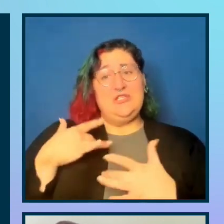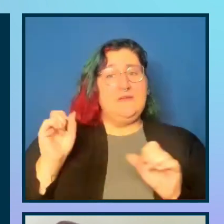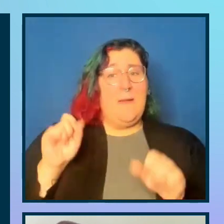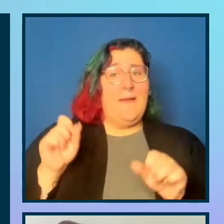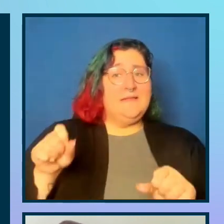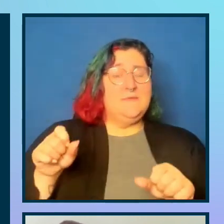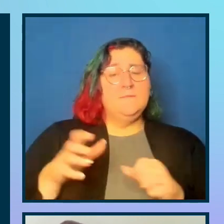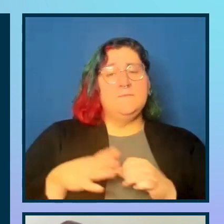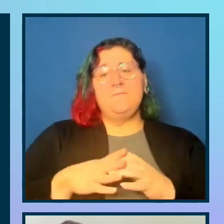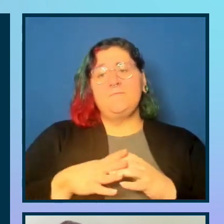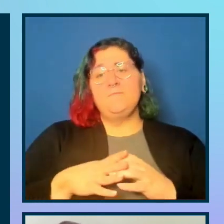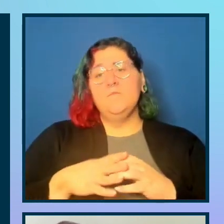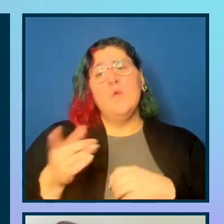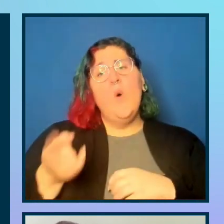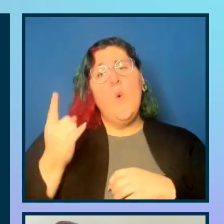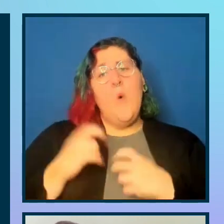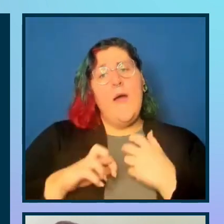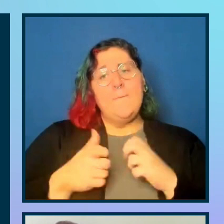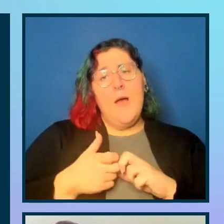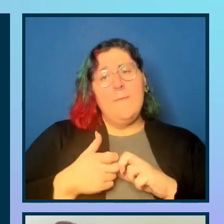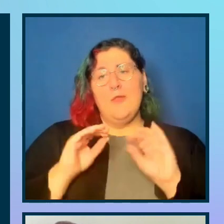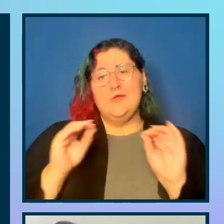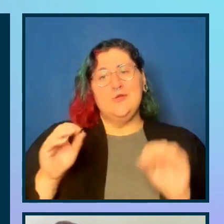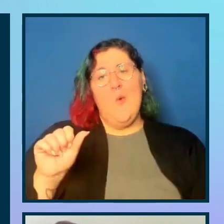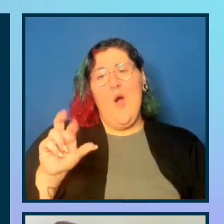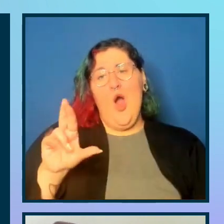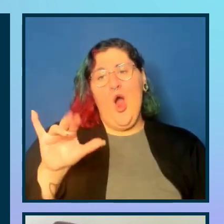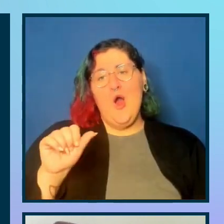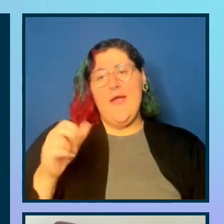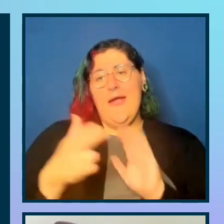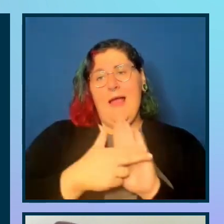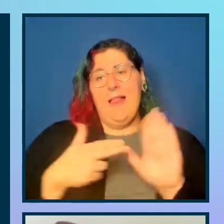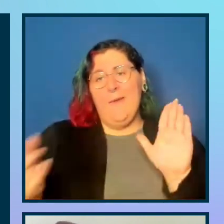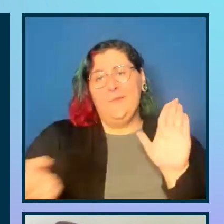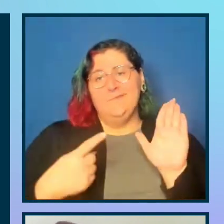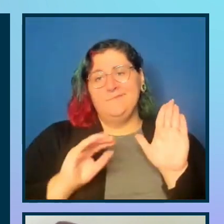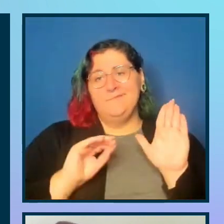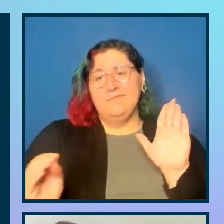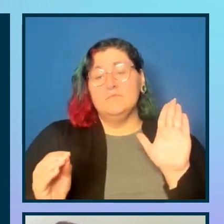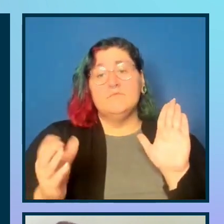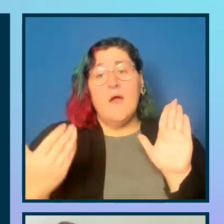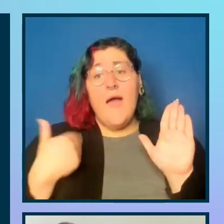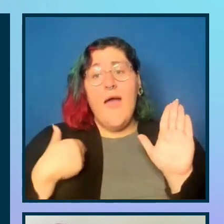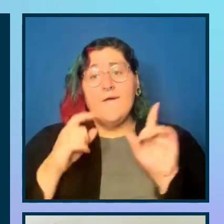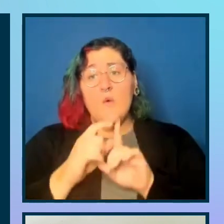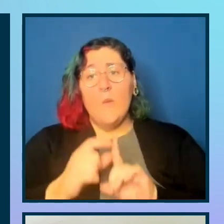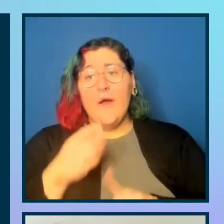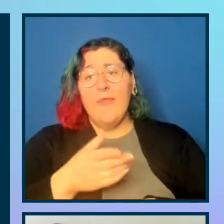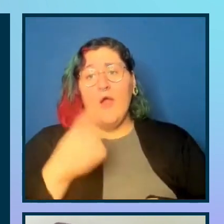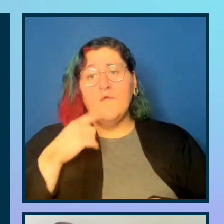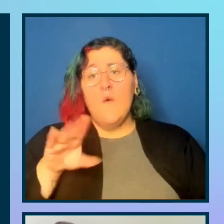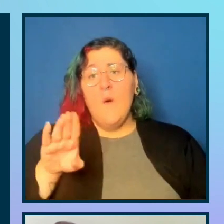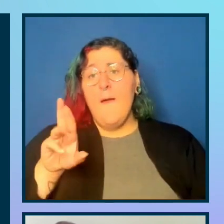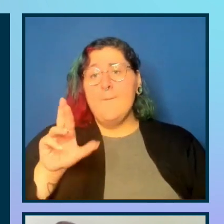that there's no aria label here, even though it does have text for the button, which is branch 8 preferred. It's